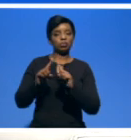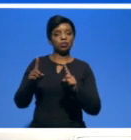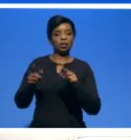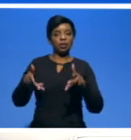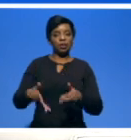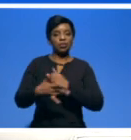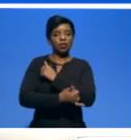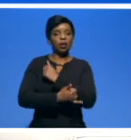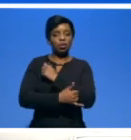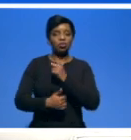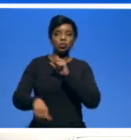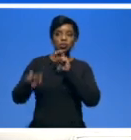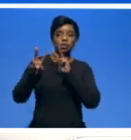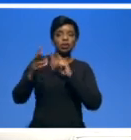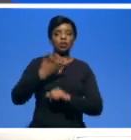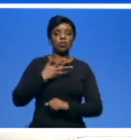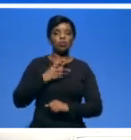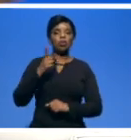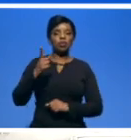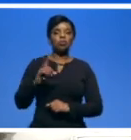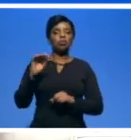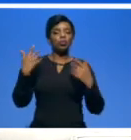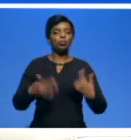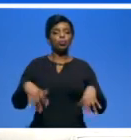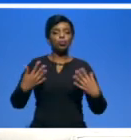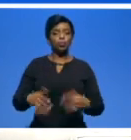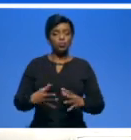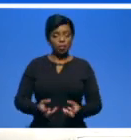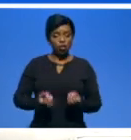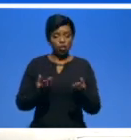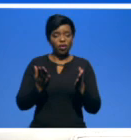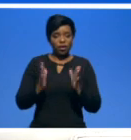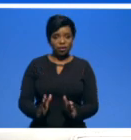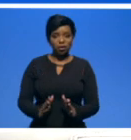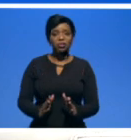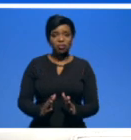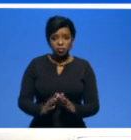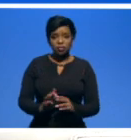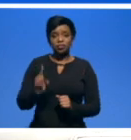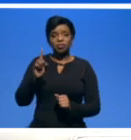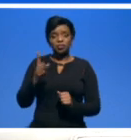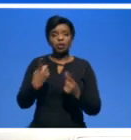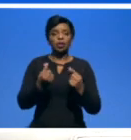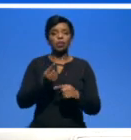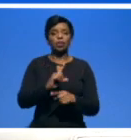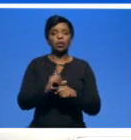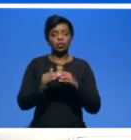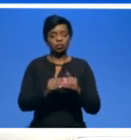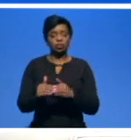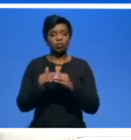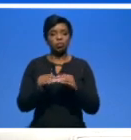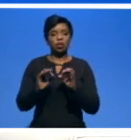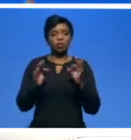ba bonwa e le bona the providers kapa be e leng ona ba hlokomelang malapa, ba lokelang hore ba etse bojotlhe ba bona